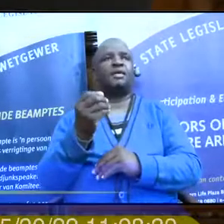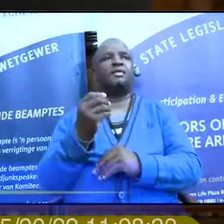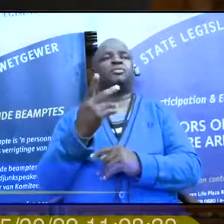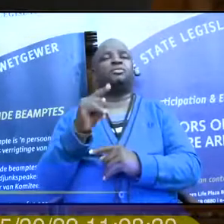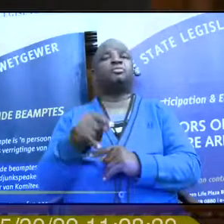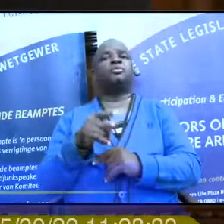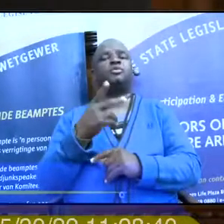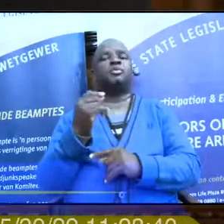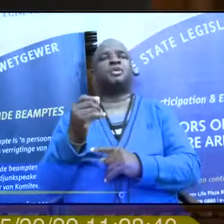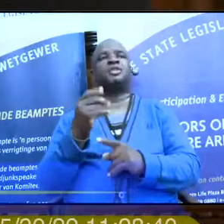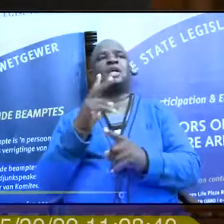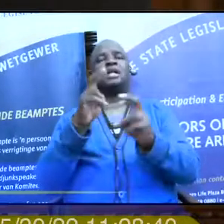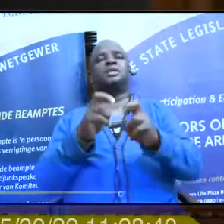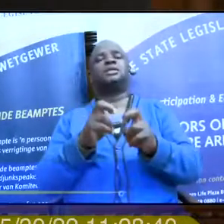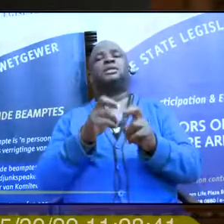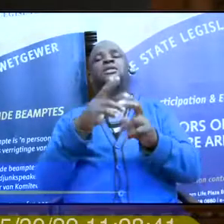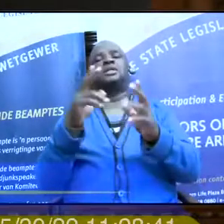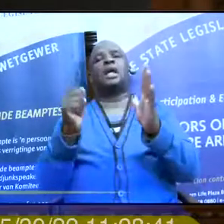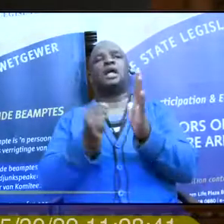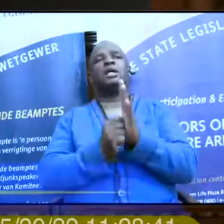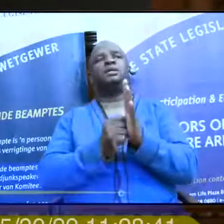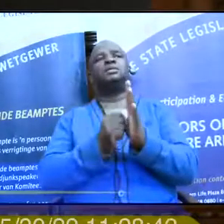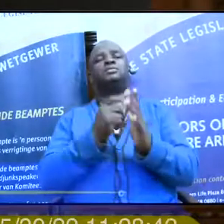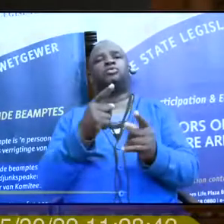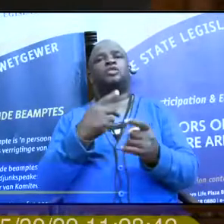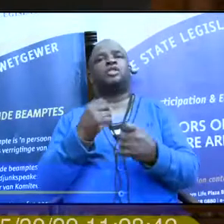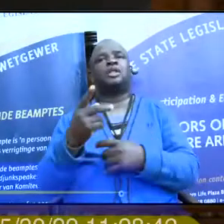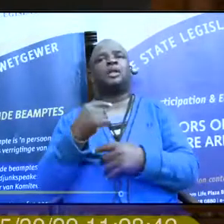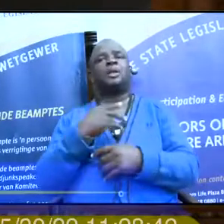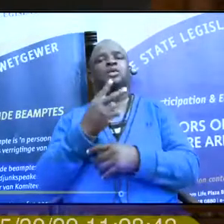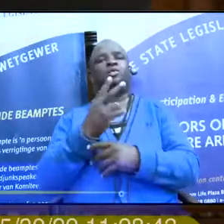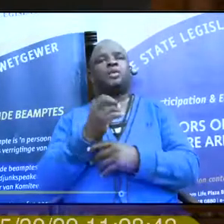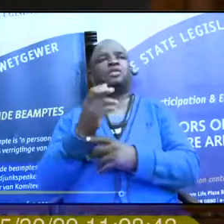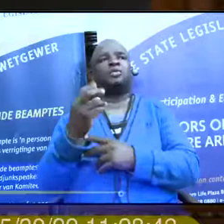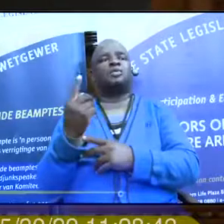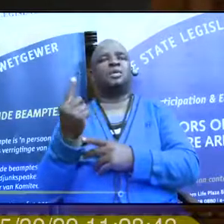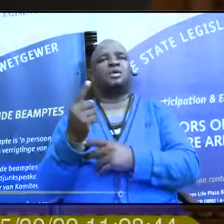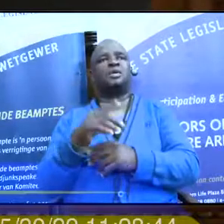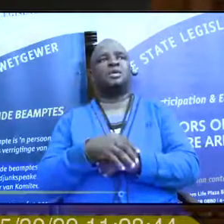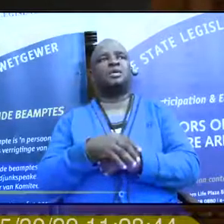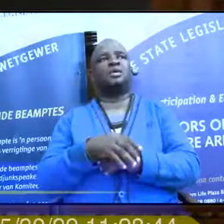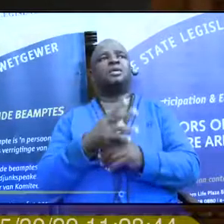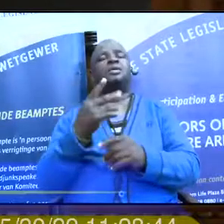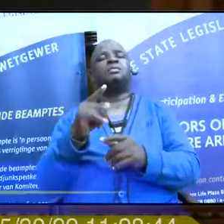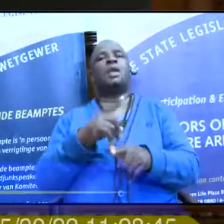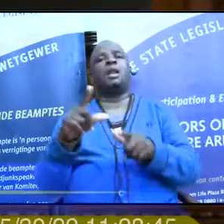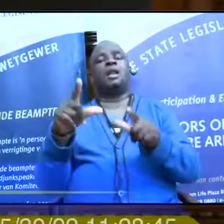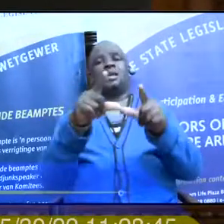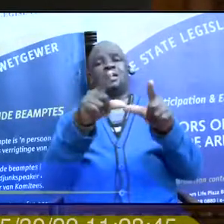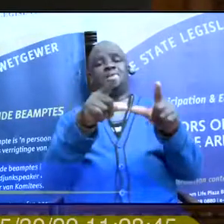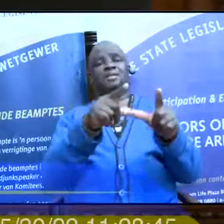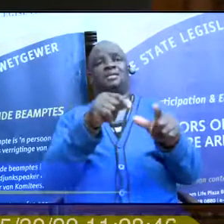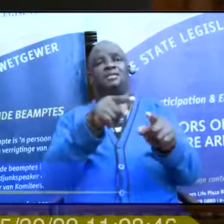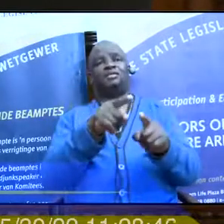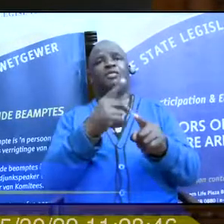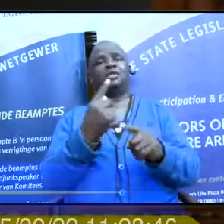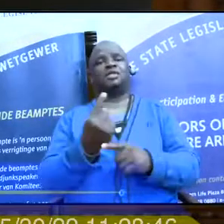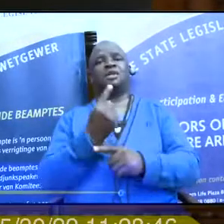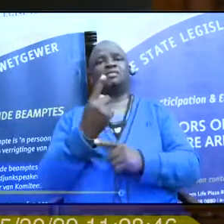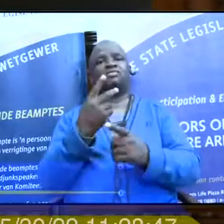regulation act that had happened in 2021 the raised licensing threshold for self-energy